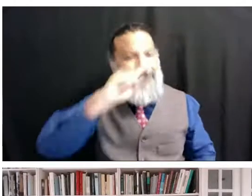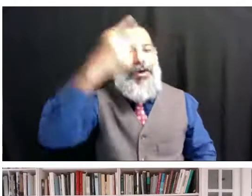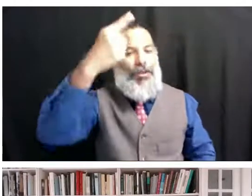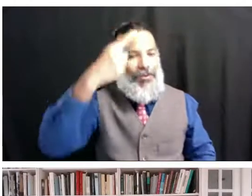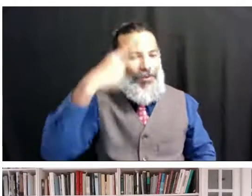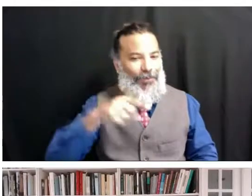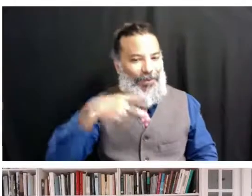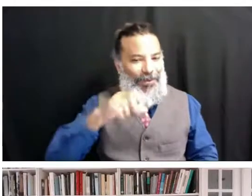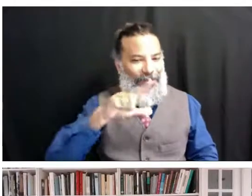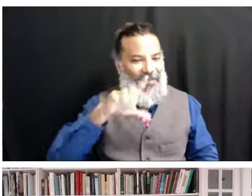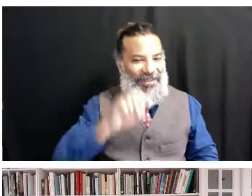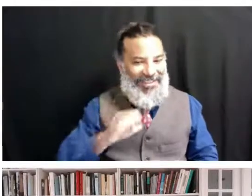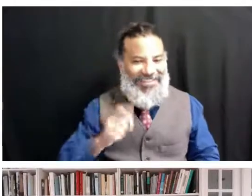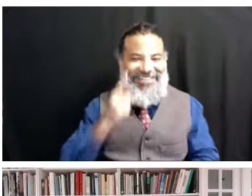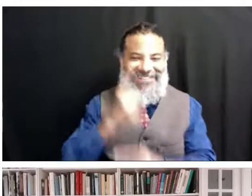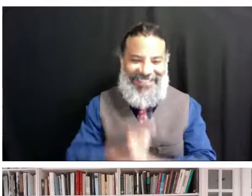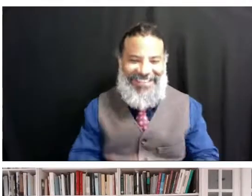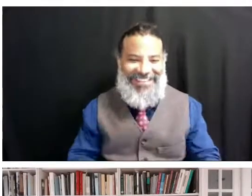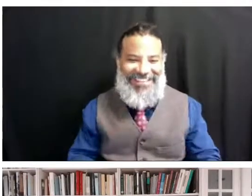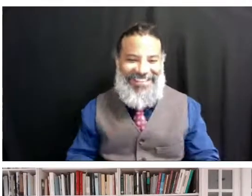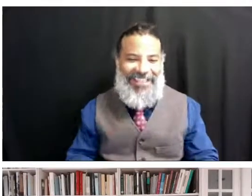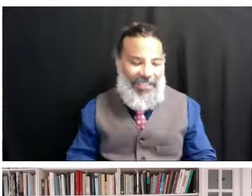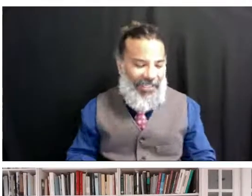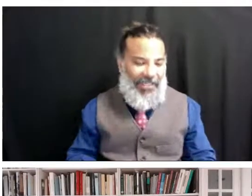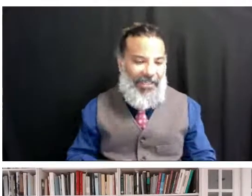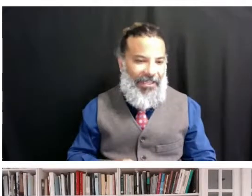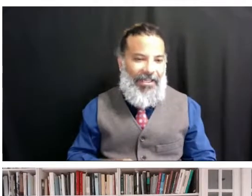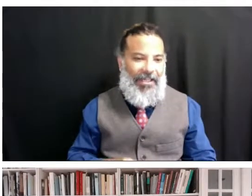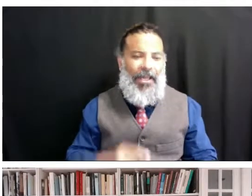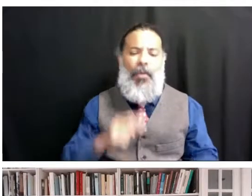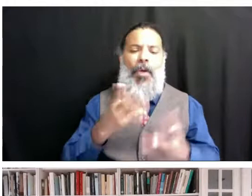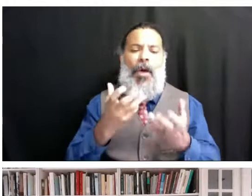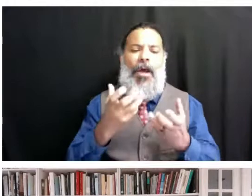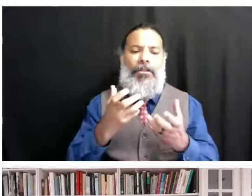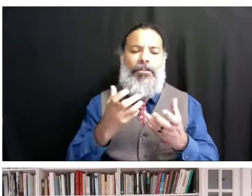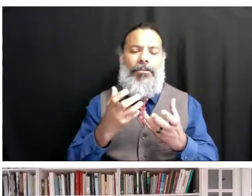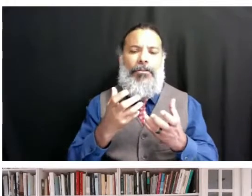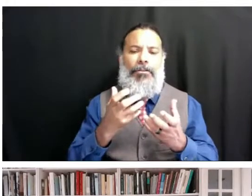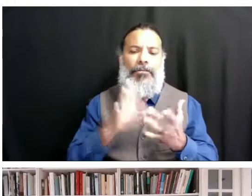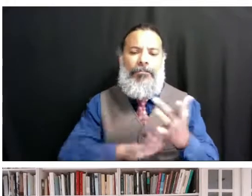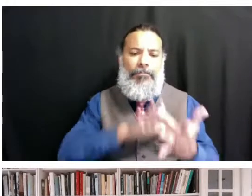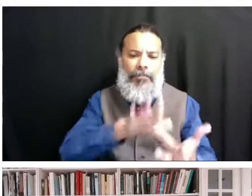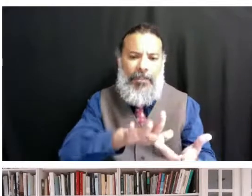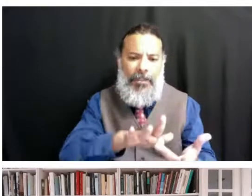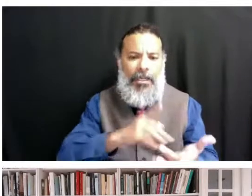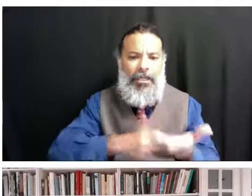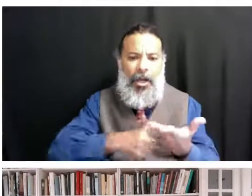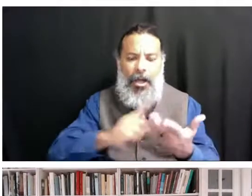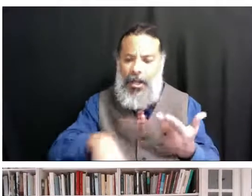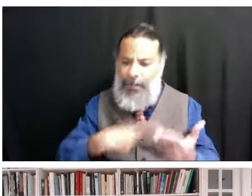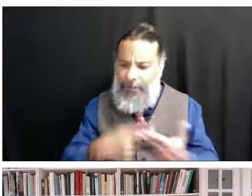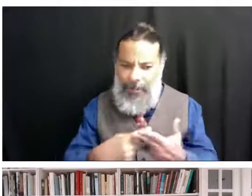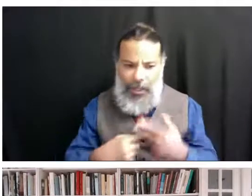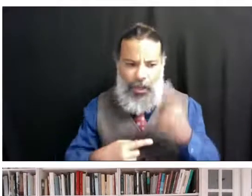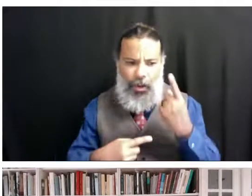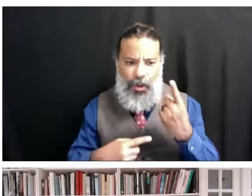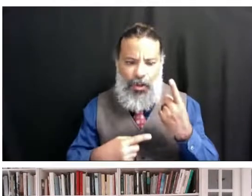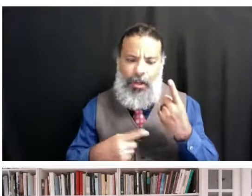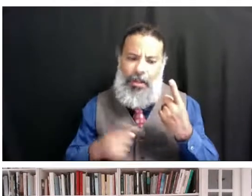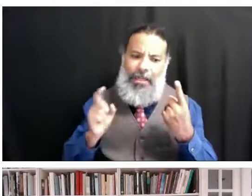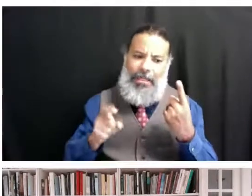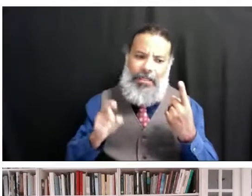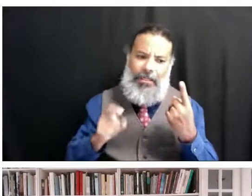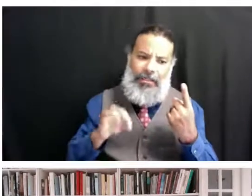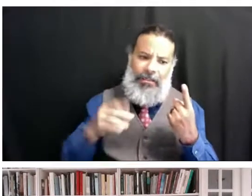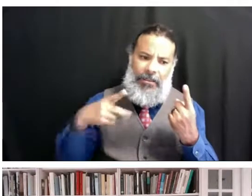Peale. Yes. Well, we'd like to take a moment to reach out and talk about one of the needs that the